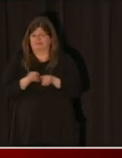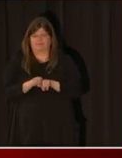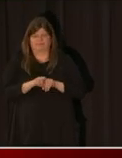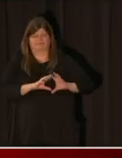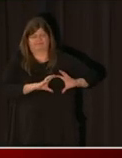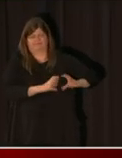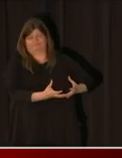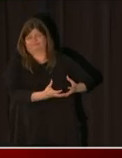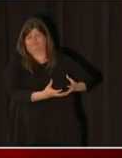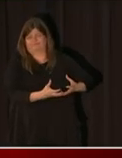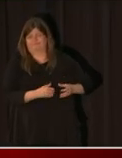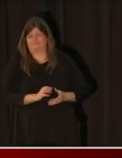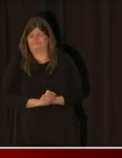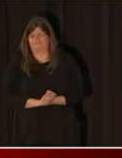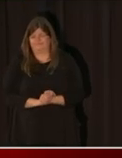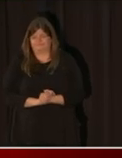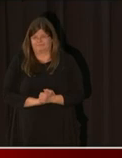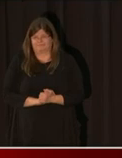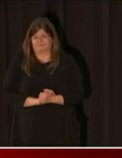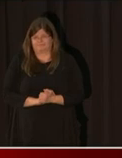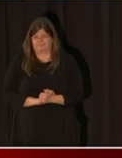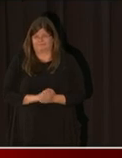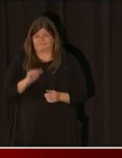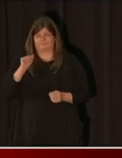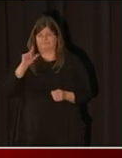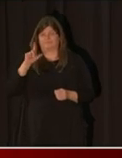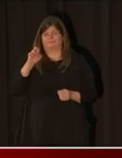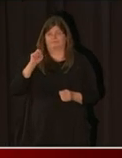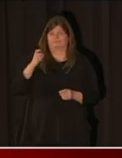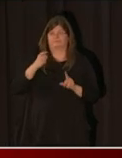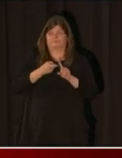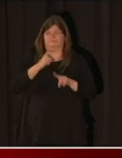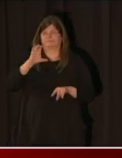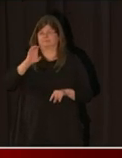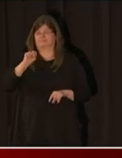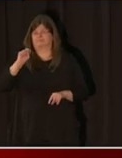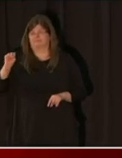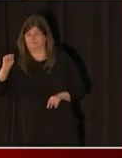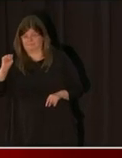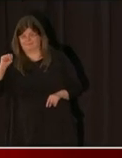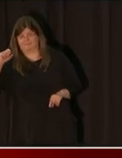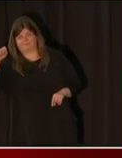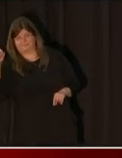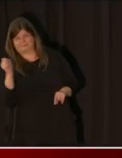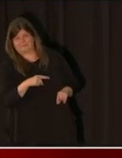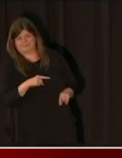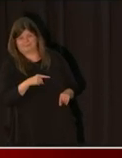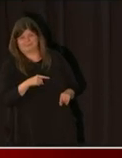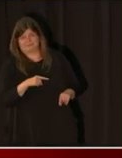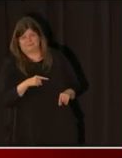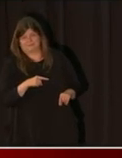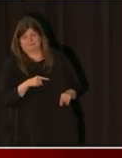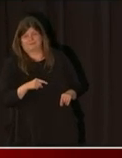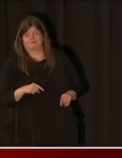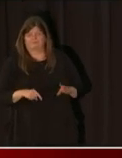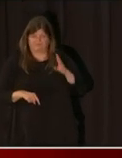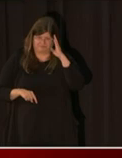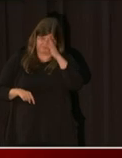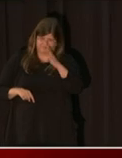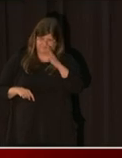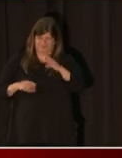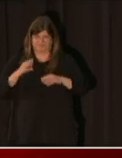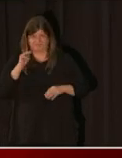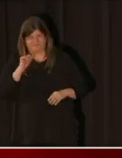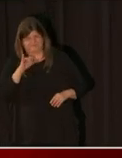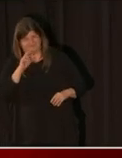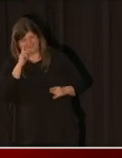And then Alex from CNN. Alex, are you there? Mayor, thanks so much for taking my question. Yep. I'm here. Can you hear me?